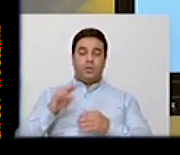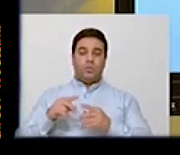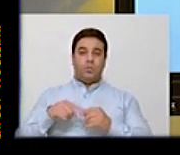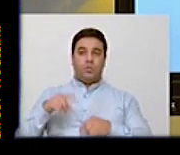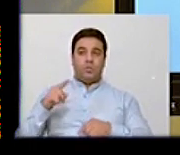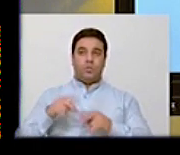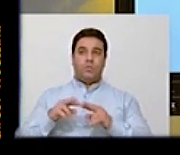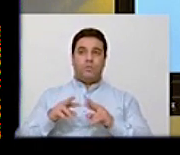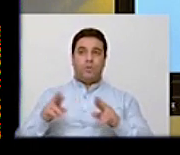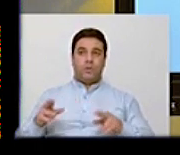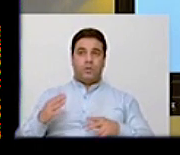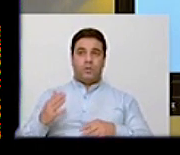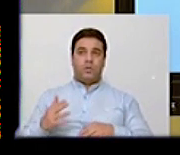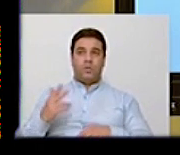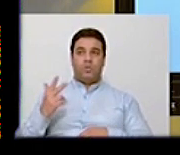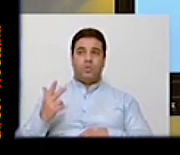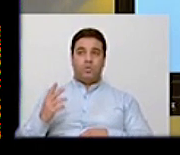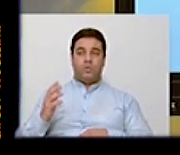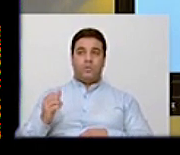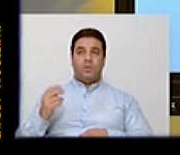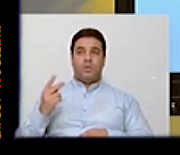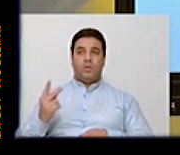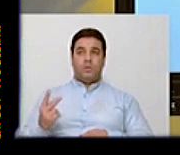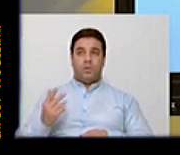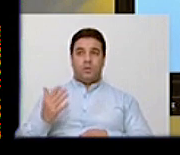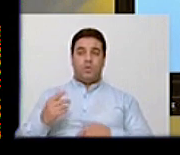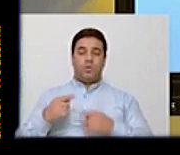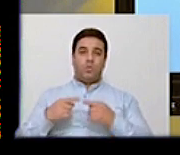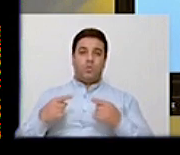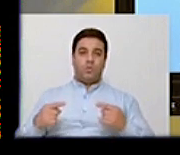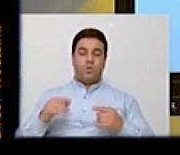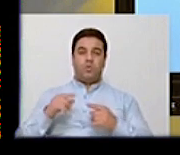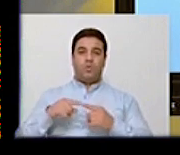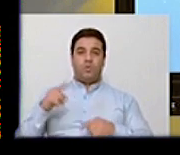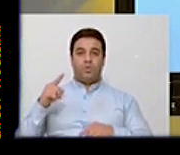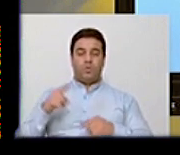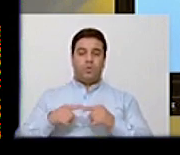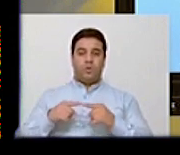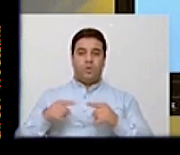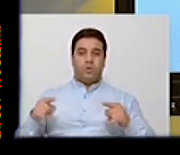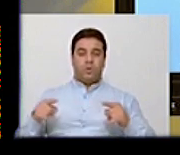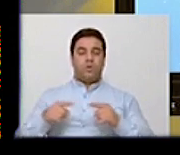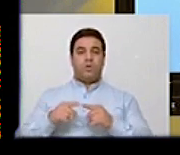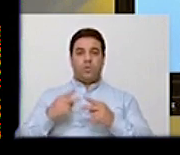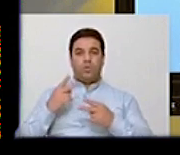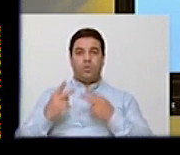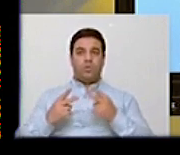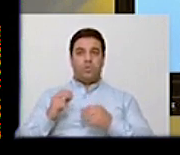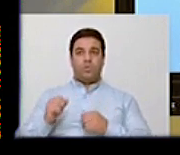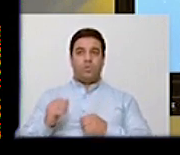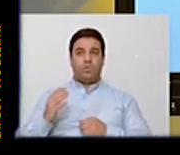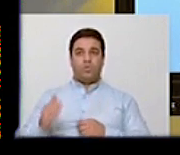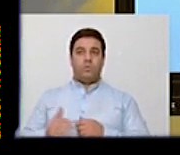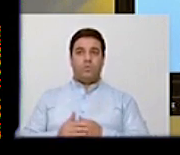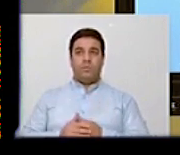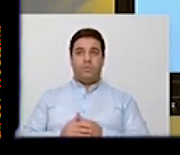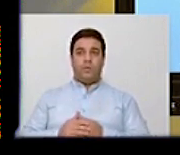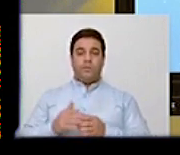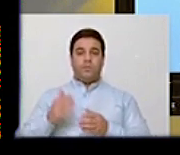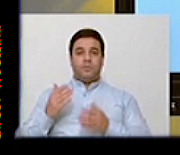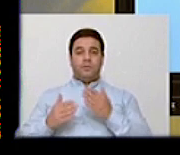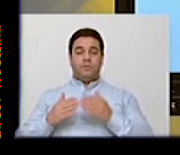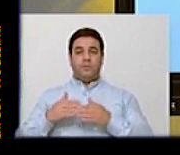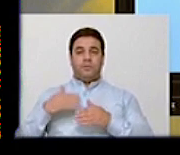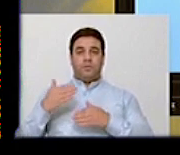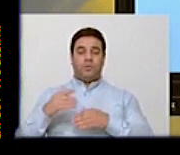uzunligi bir xilda, 3 va 2 niki esa turli xil uzunlikka ega ekanligini ko'rishimiz mumkin. Agar